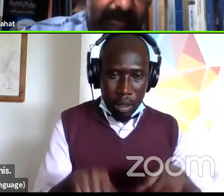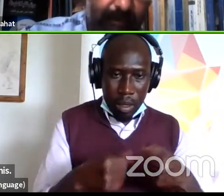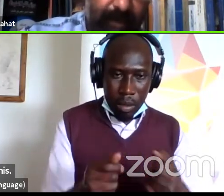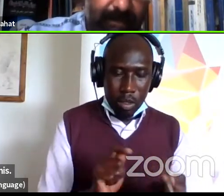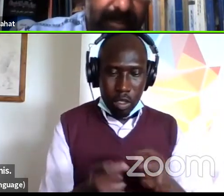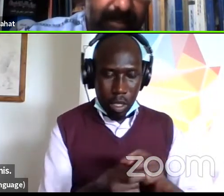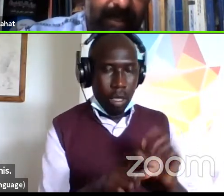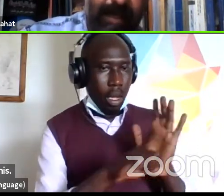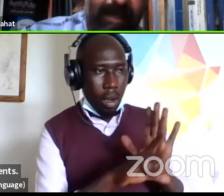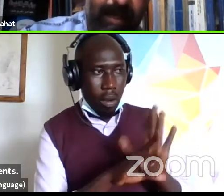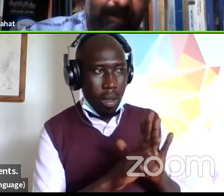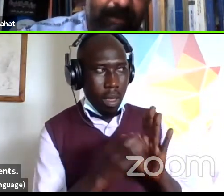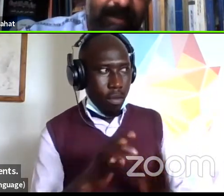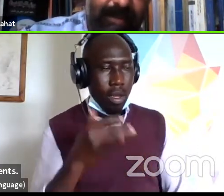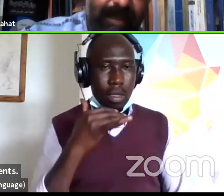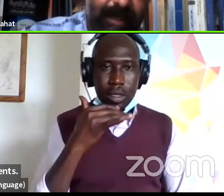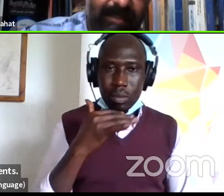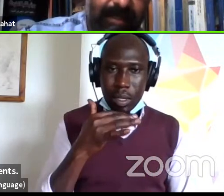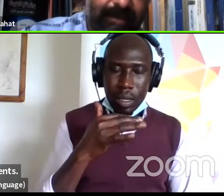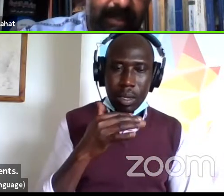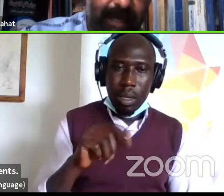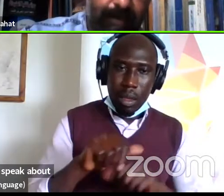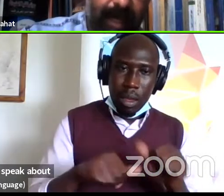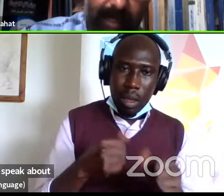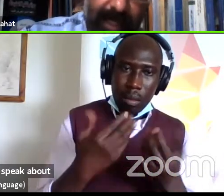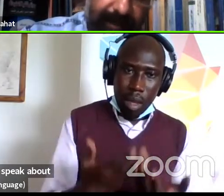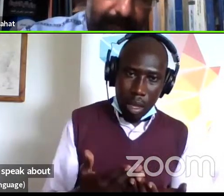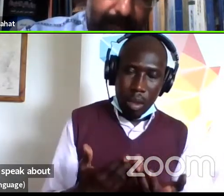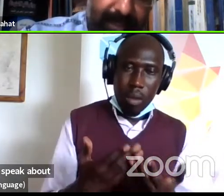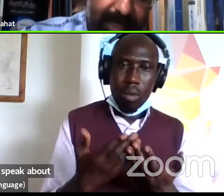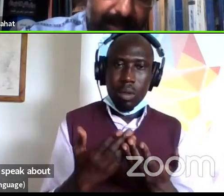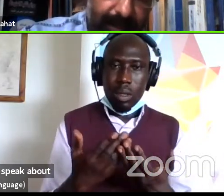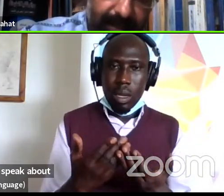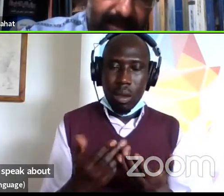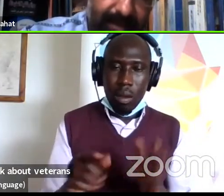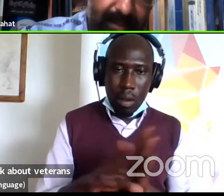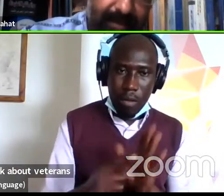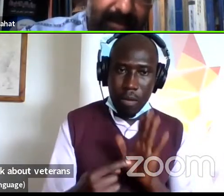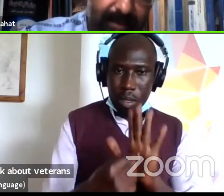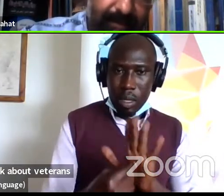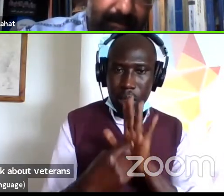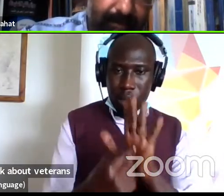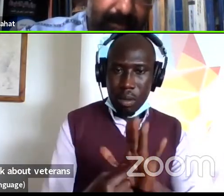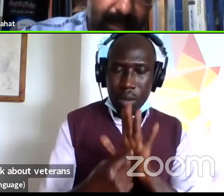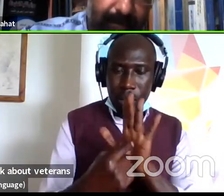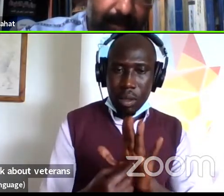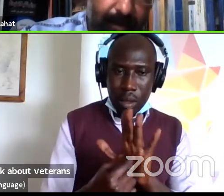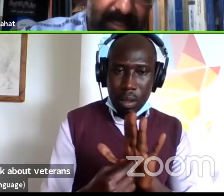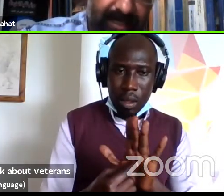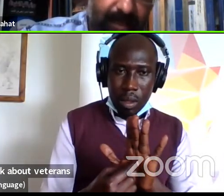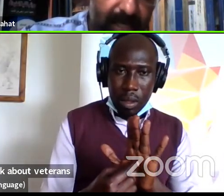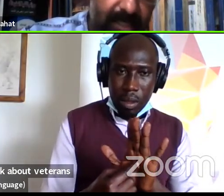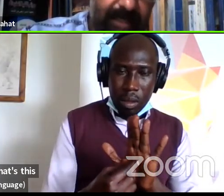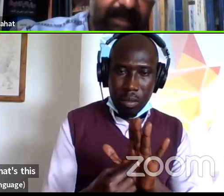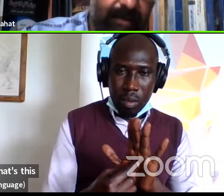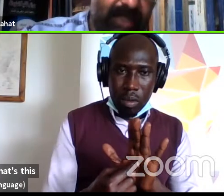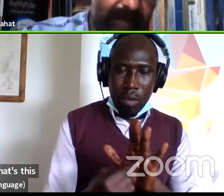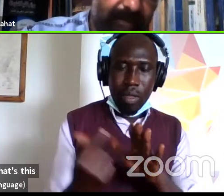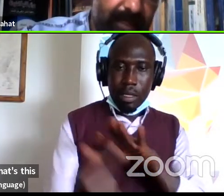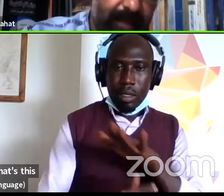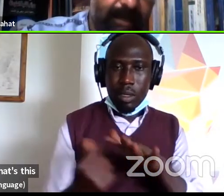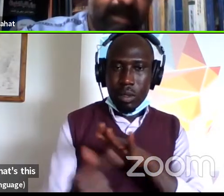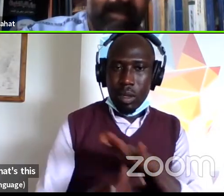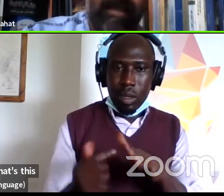laws if we speak about the rules come. Yeah, for example, it's or the situation in the